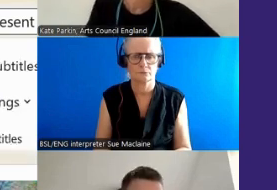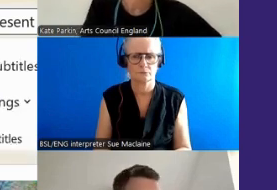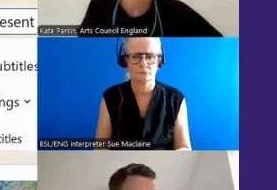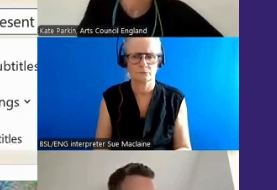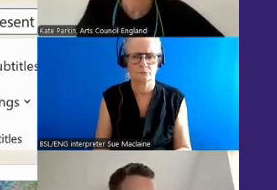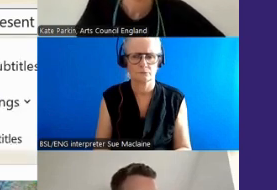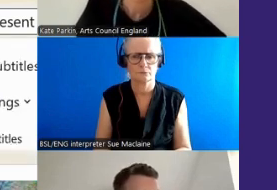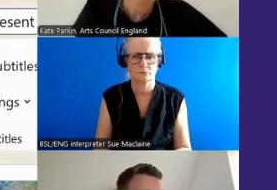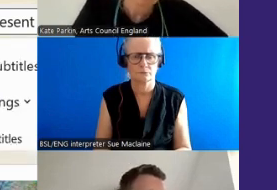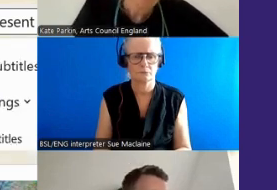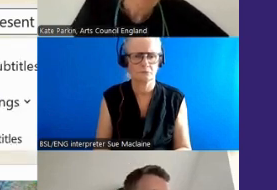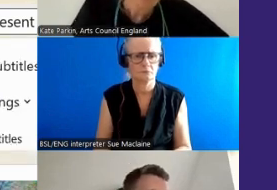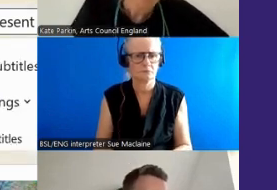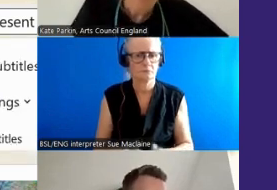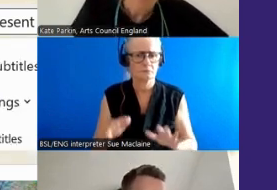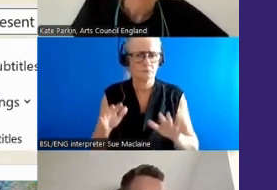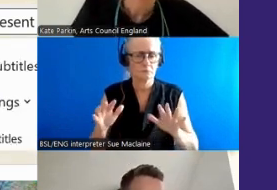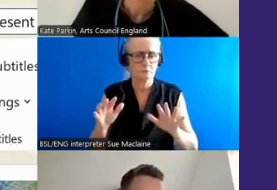colleagues see